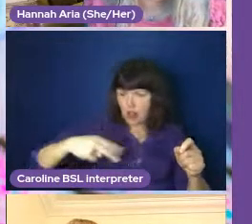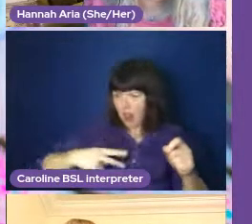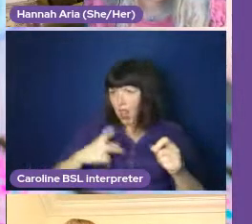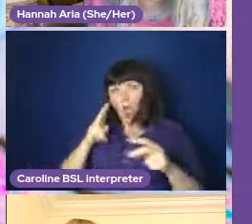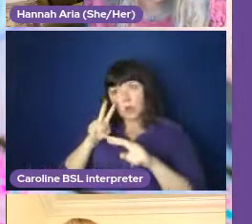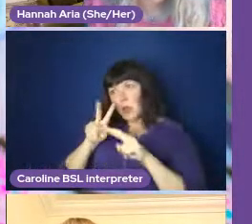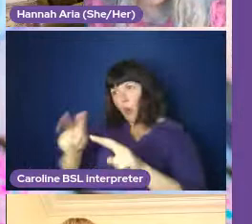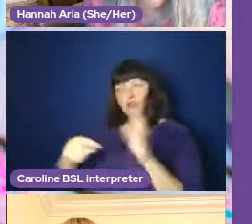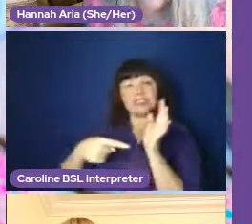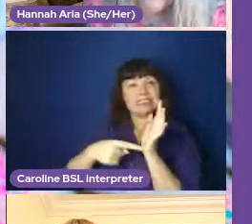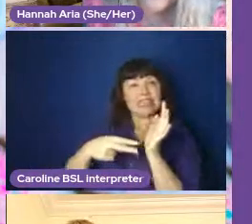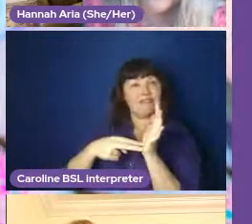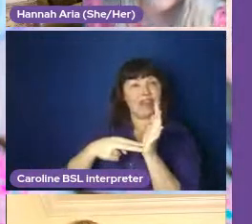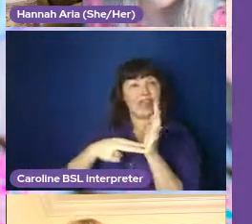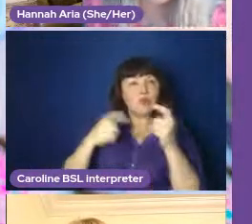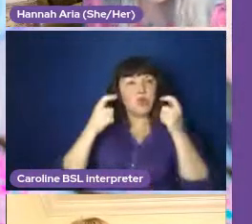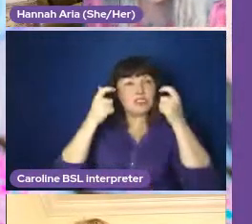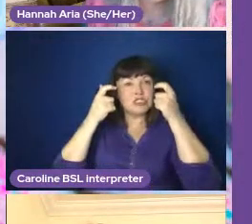Rinder at the same time.